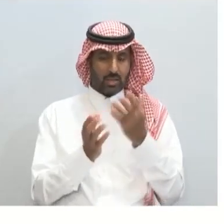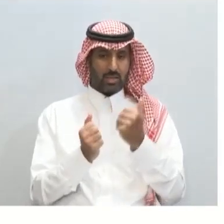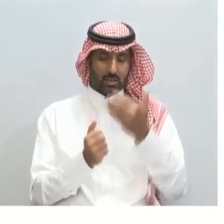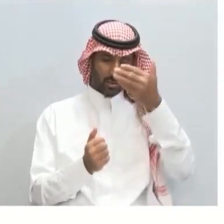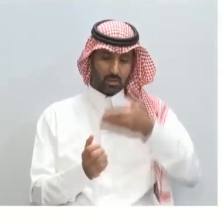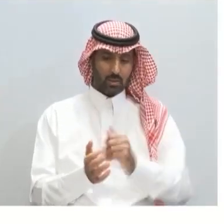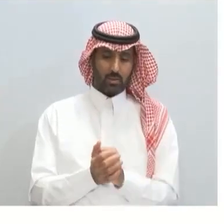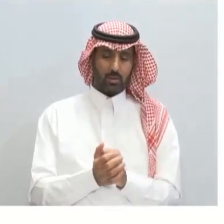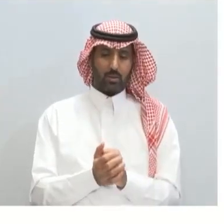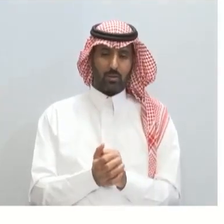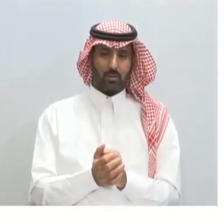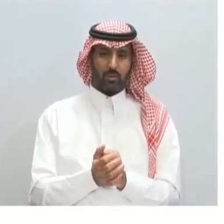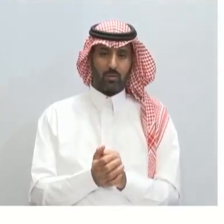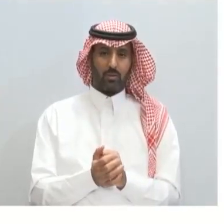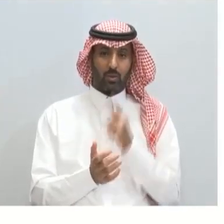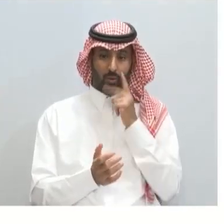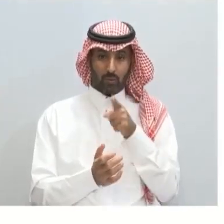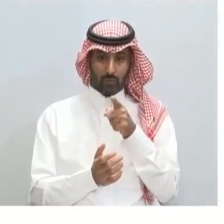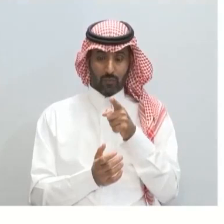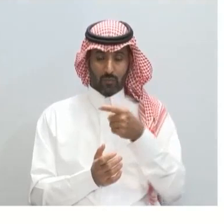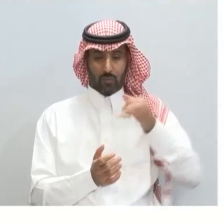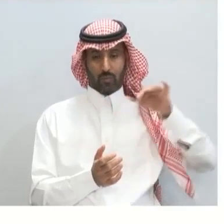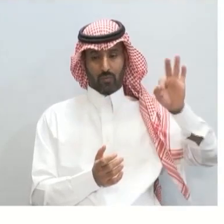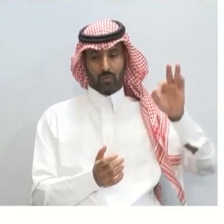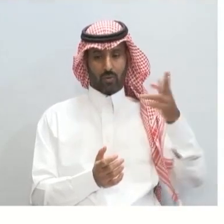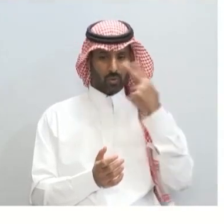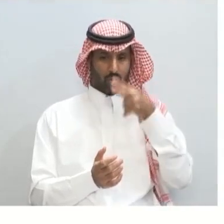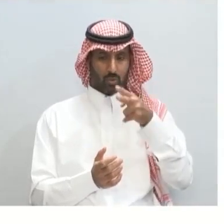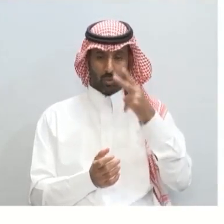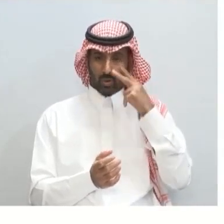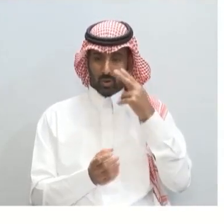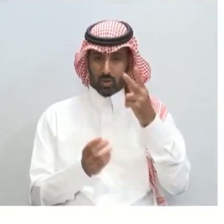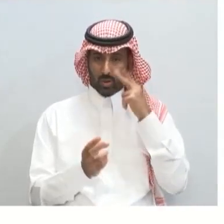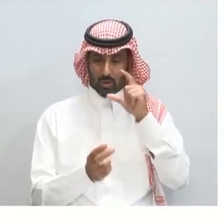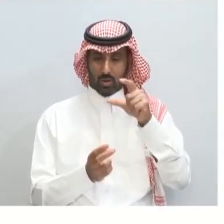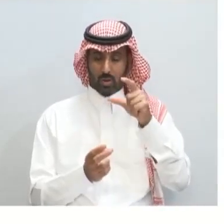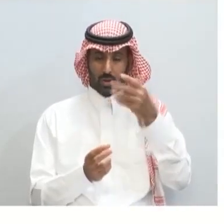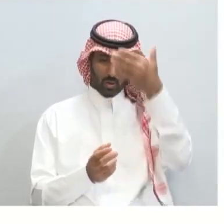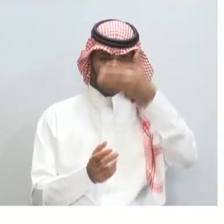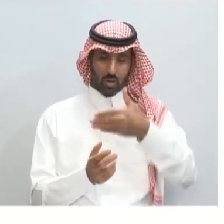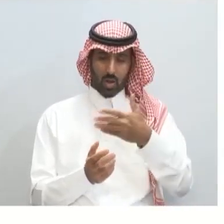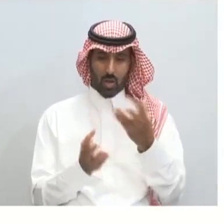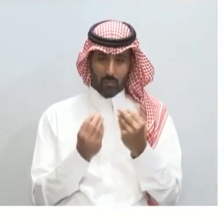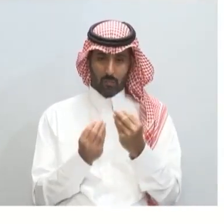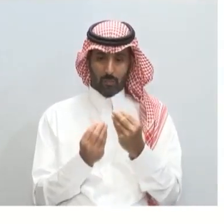here you don't pay attention in class so you don't understand the less